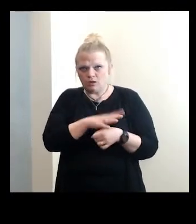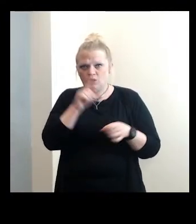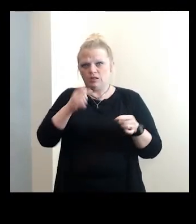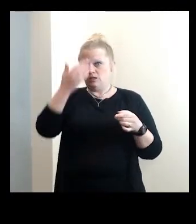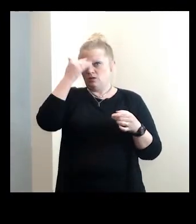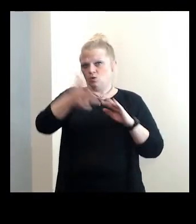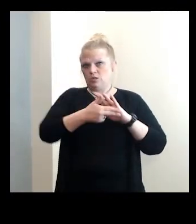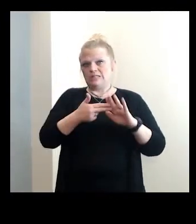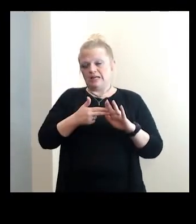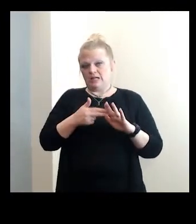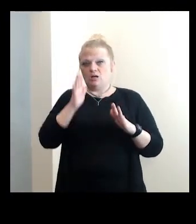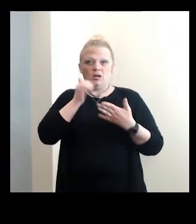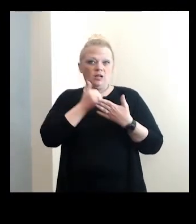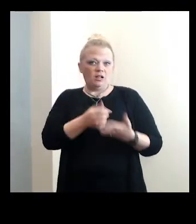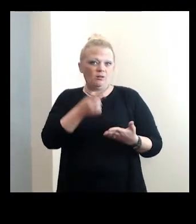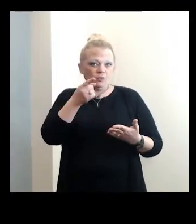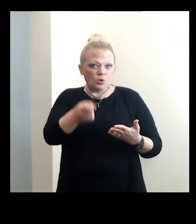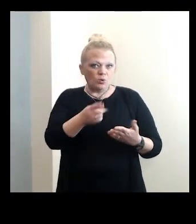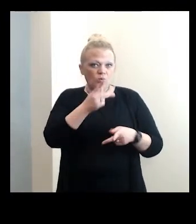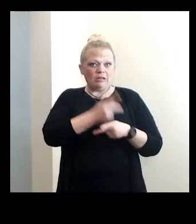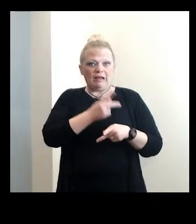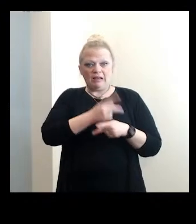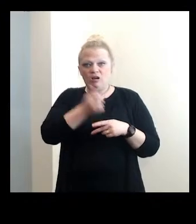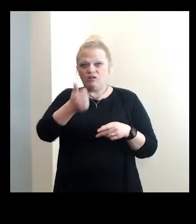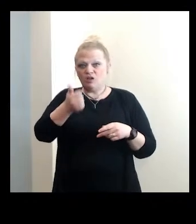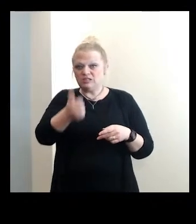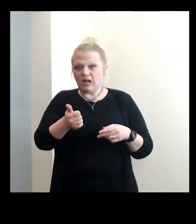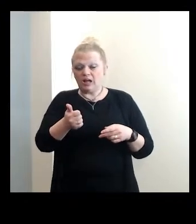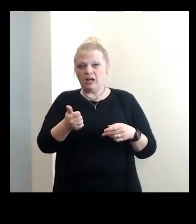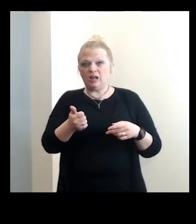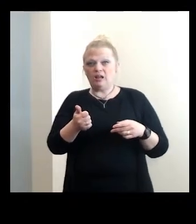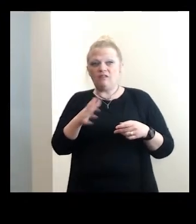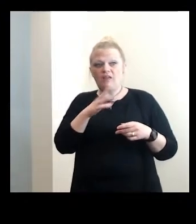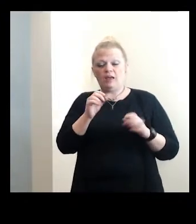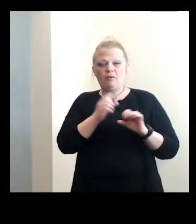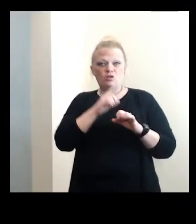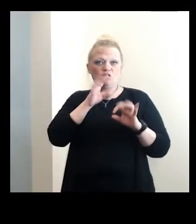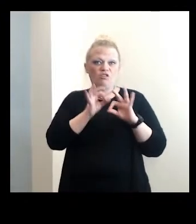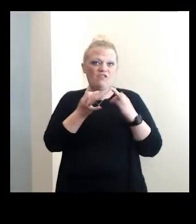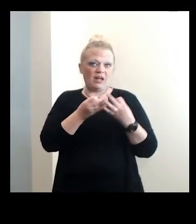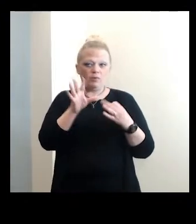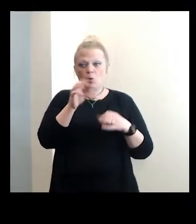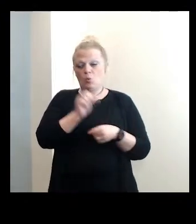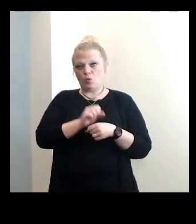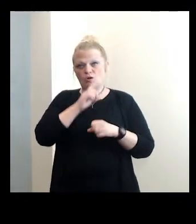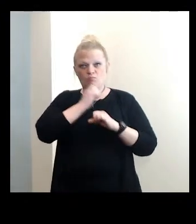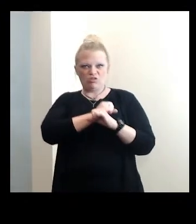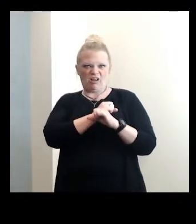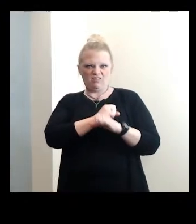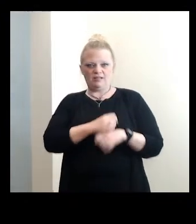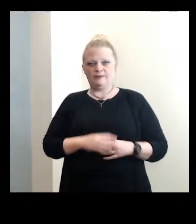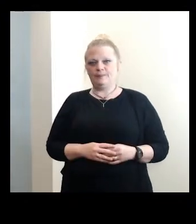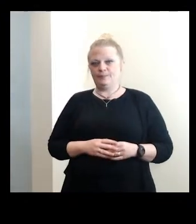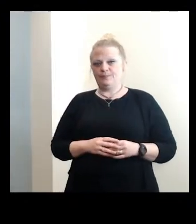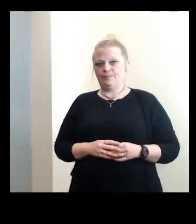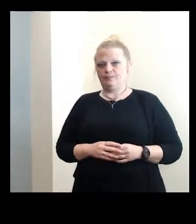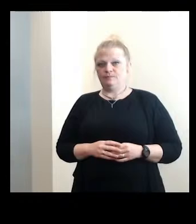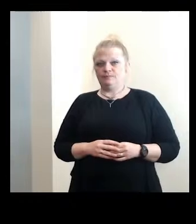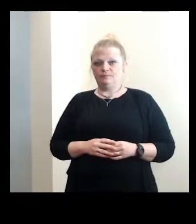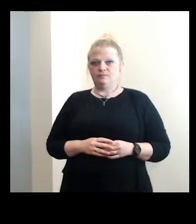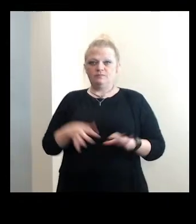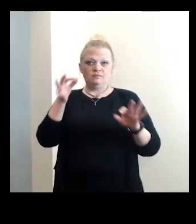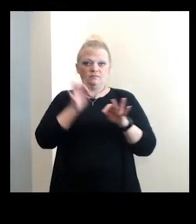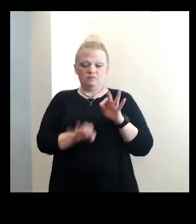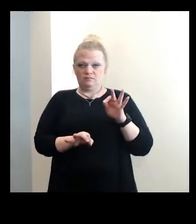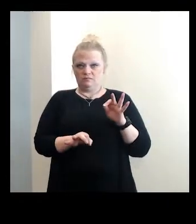your status. It'll help you take care of yourself. It'll make sure your family and your coworkers are protected. All you need to do